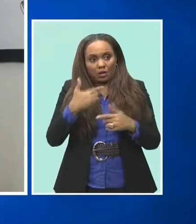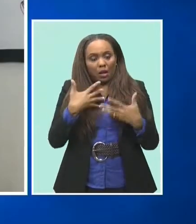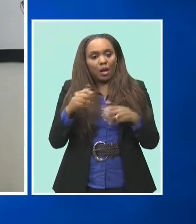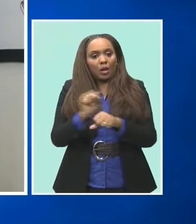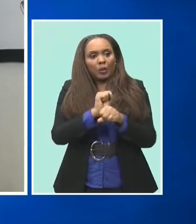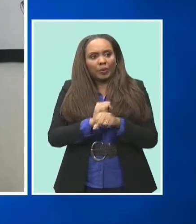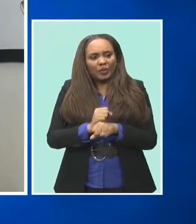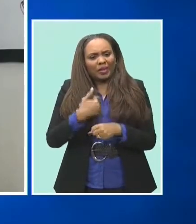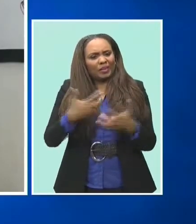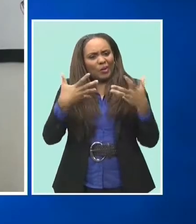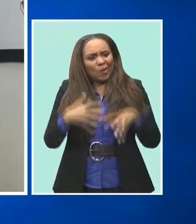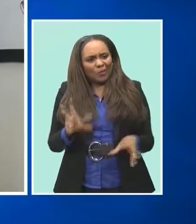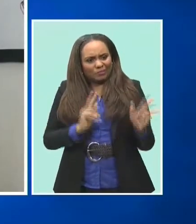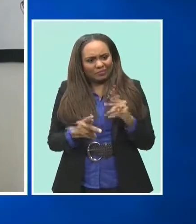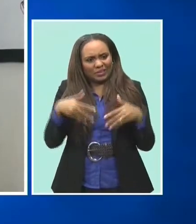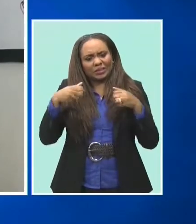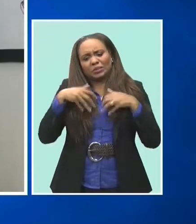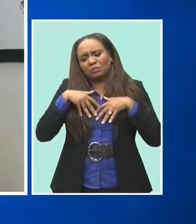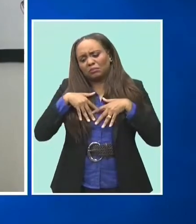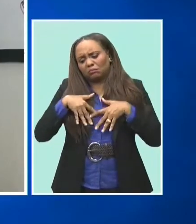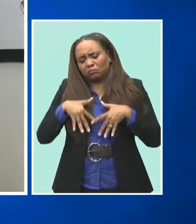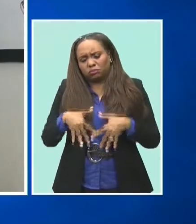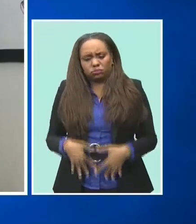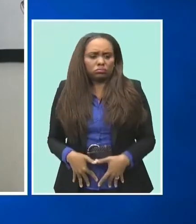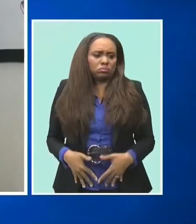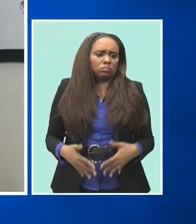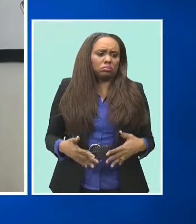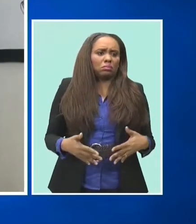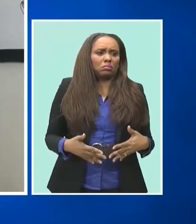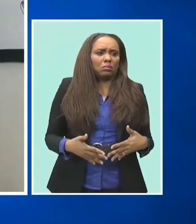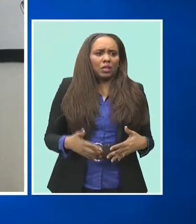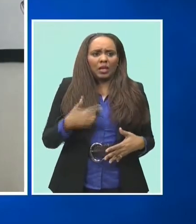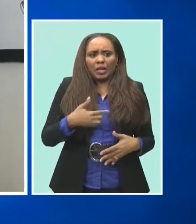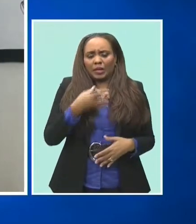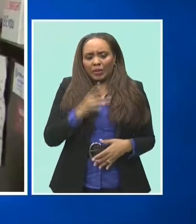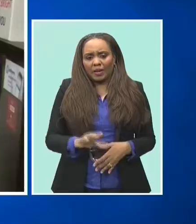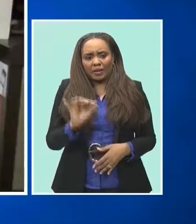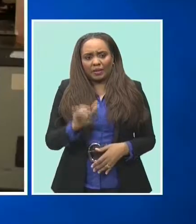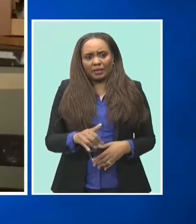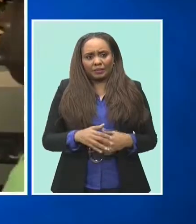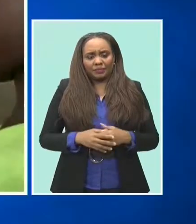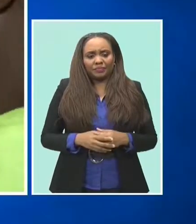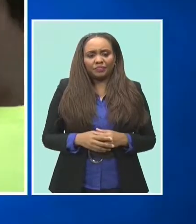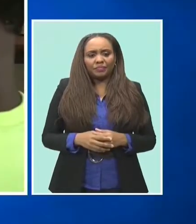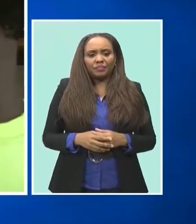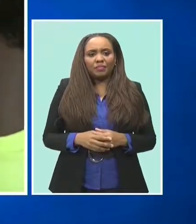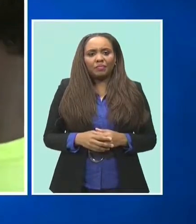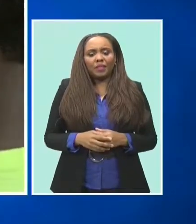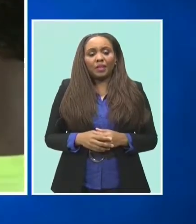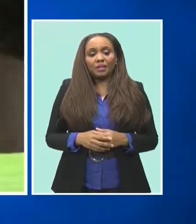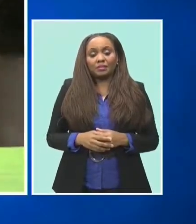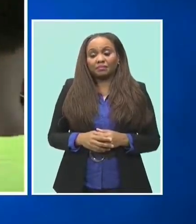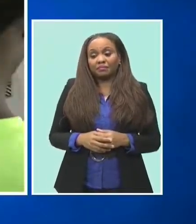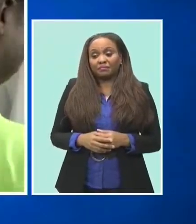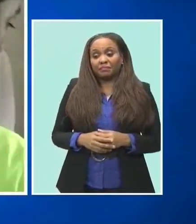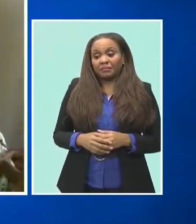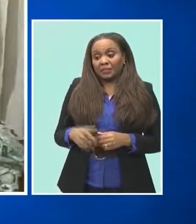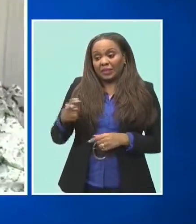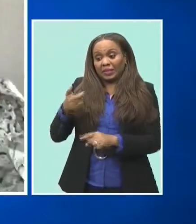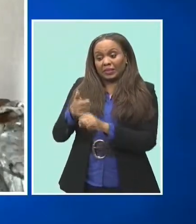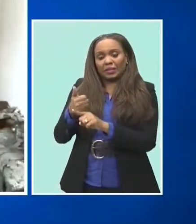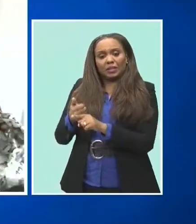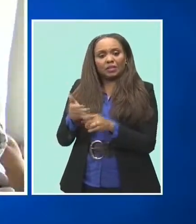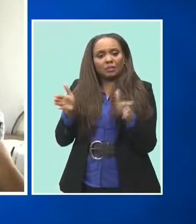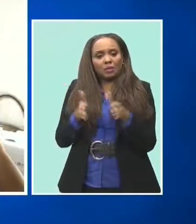want to disappoint people. I know what that feels like, and I don't practice that in my business. She says as a small business person,